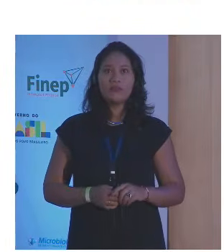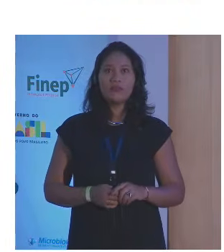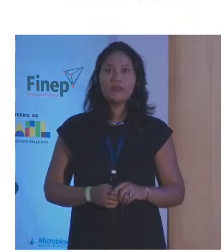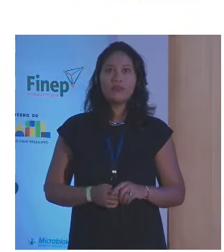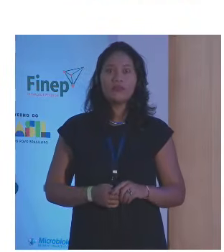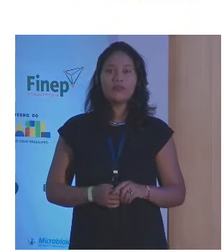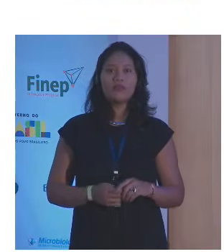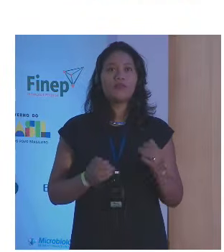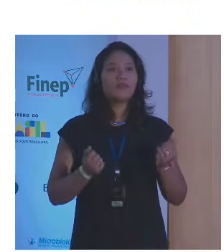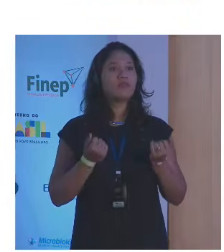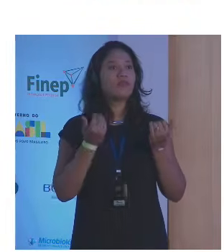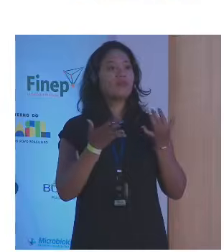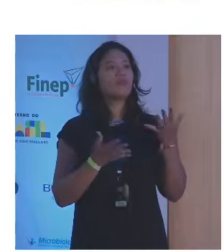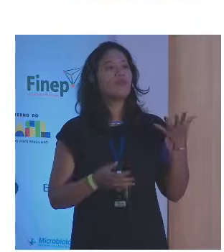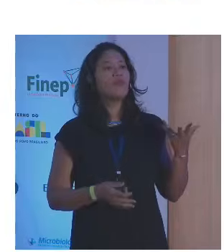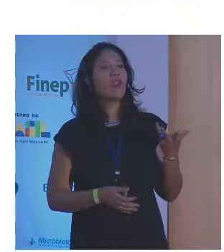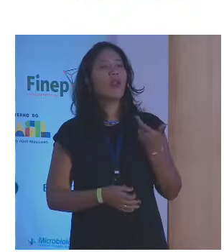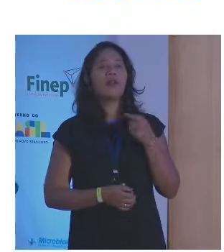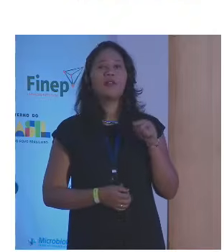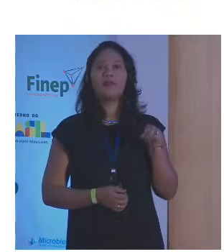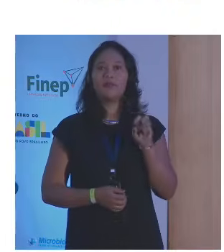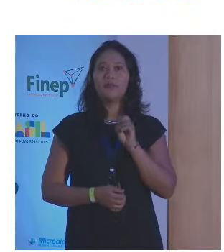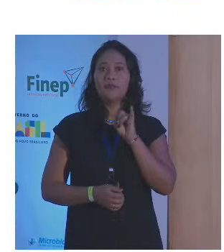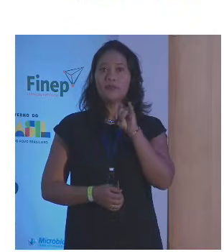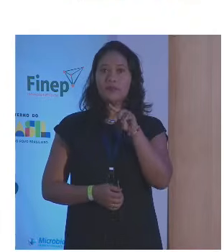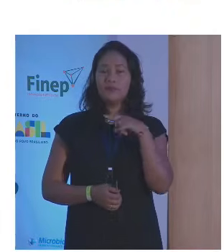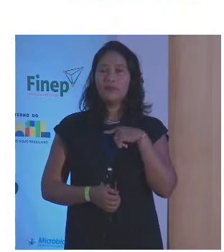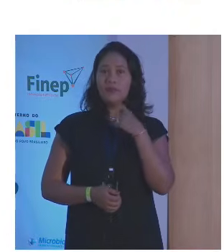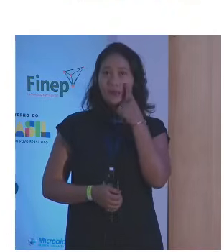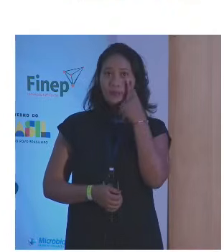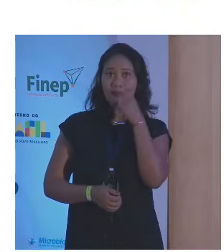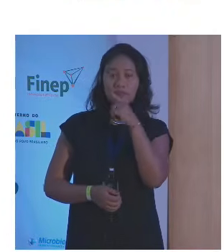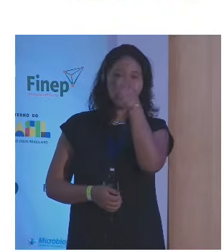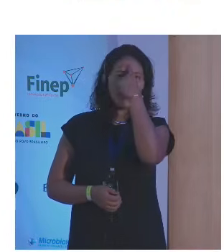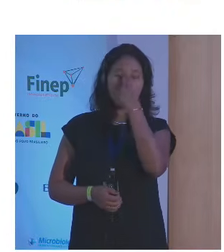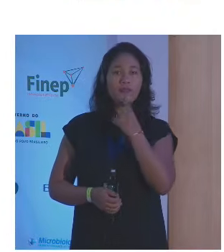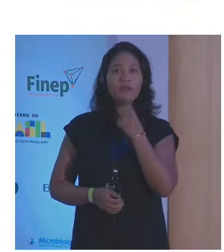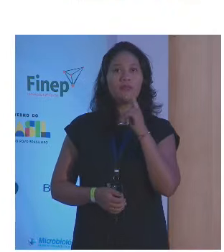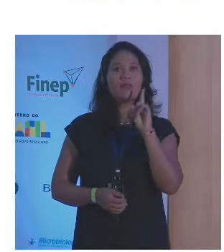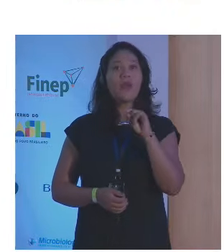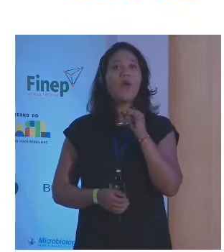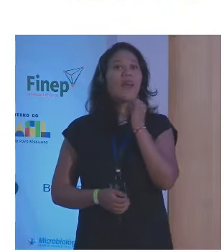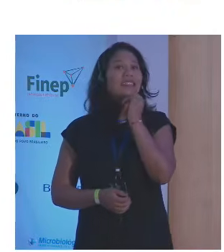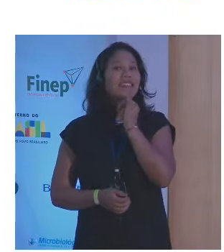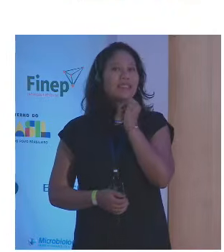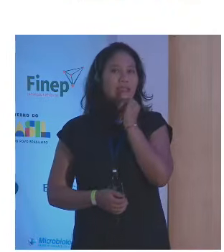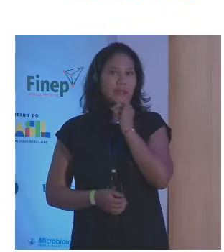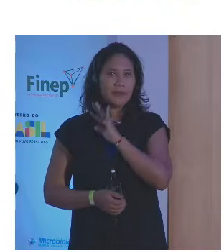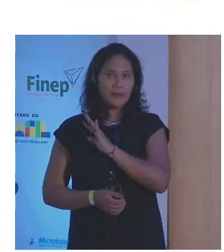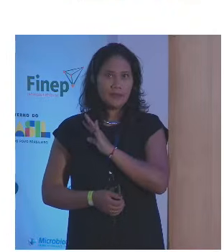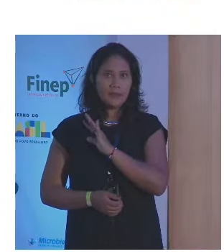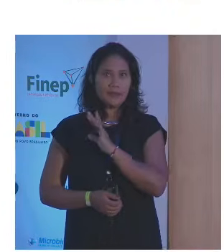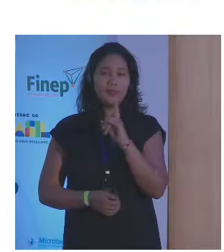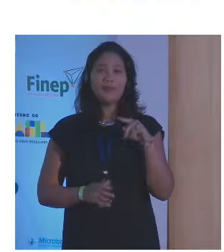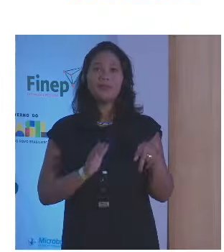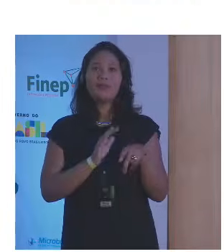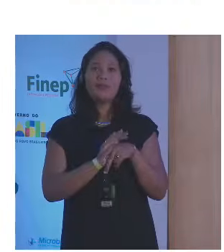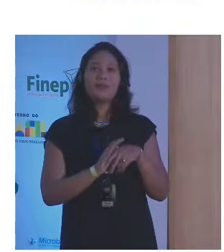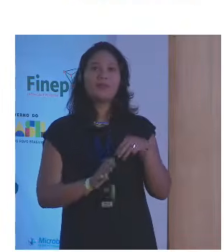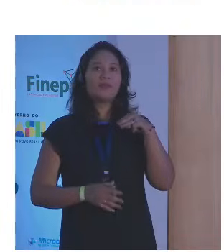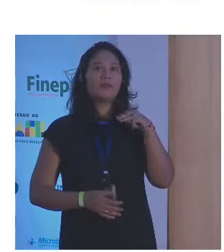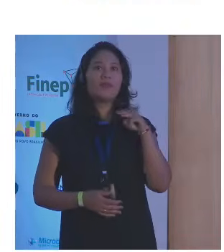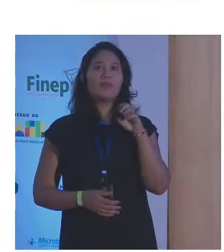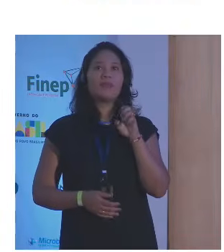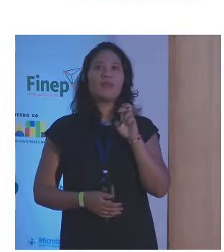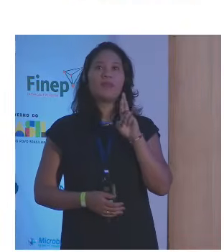on that. And if you look at this picture, you have this example of asking Mercator to explain exactly